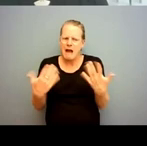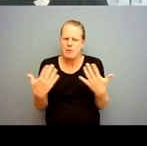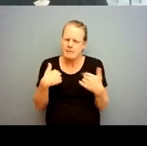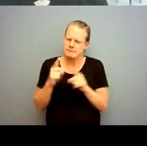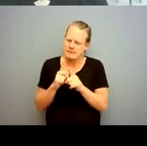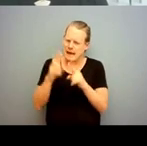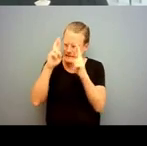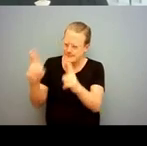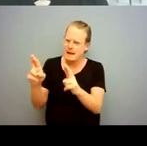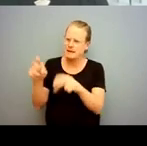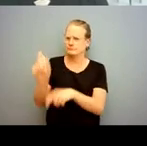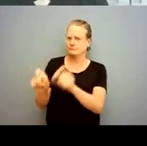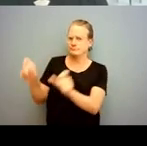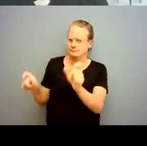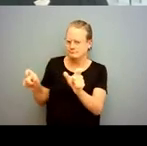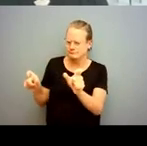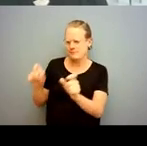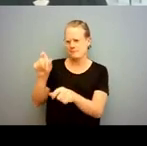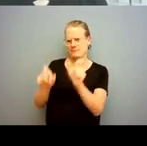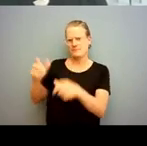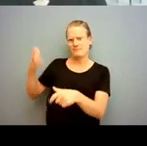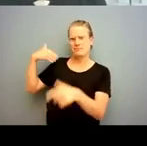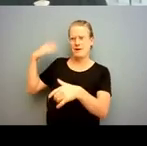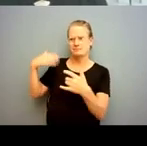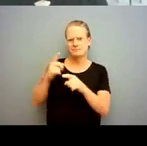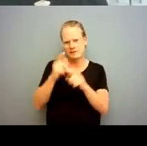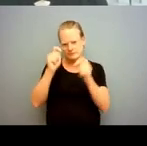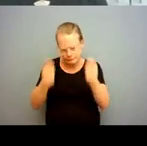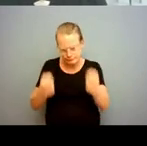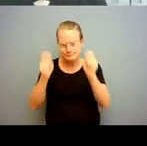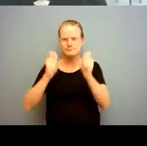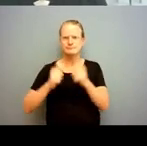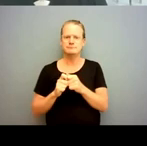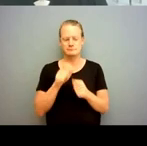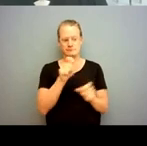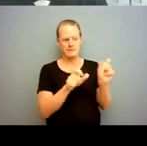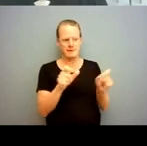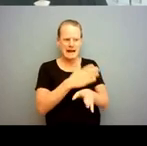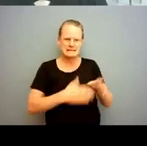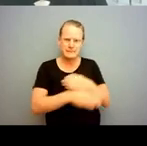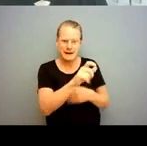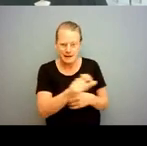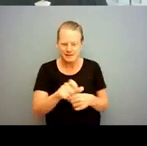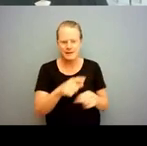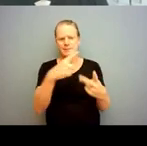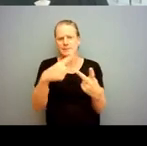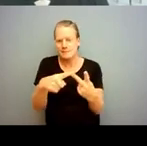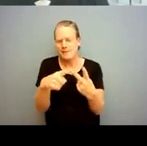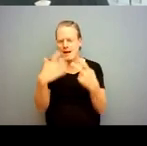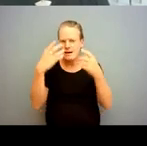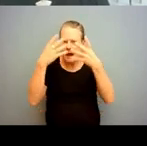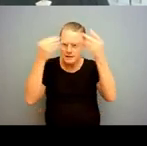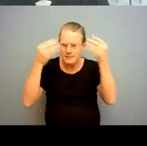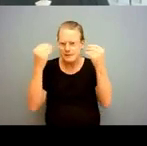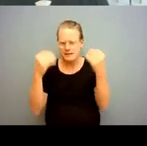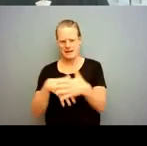disabilities, including dementia, in the Nordic region? What are the challenges to meet the needs of these groups